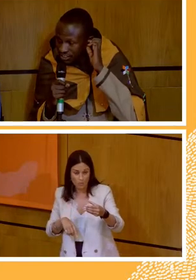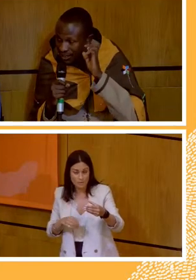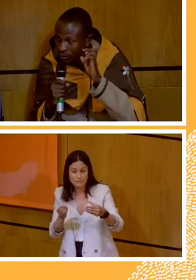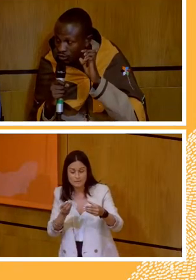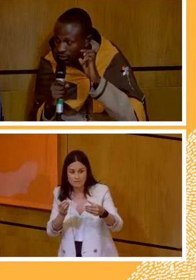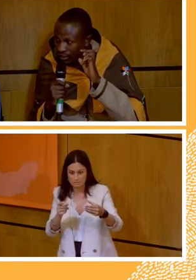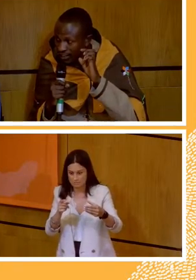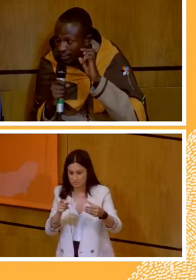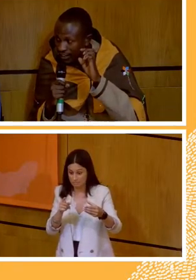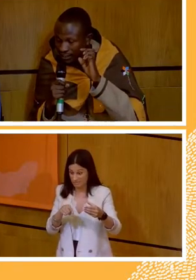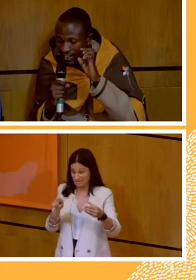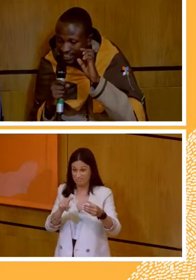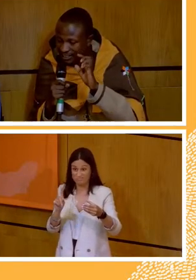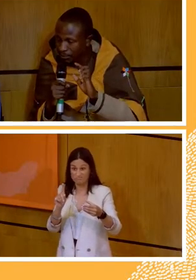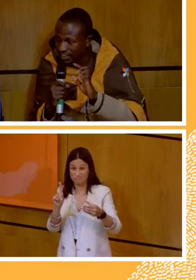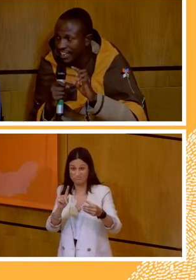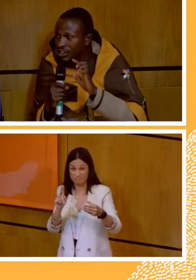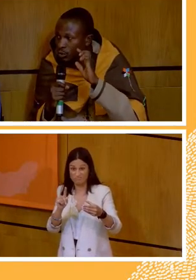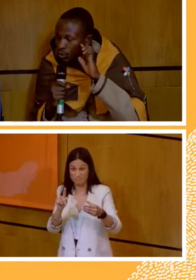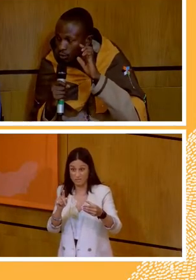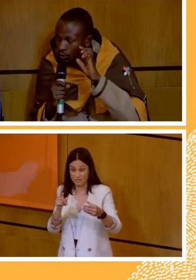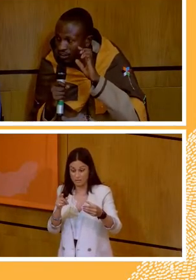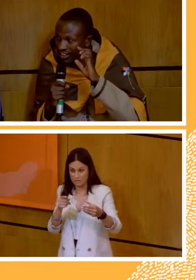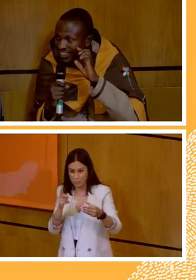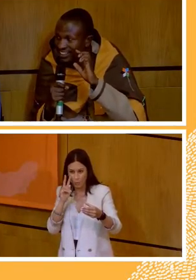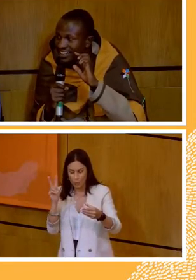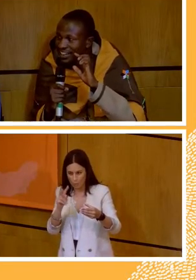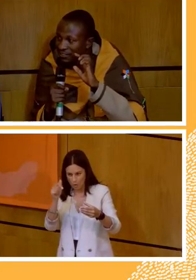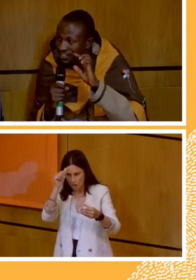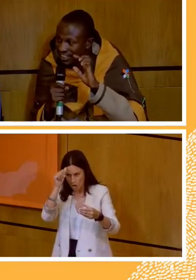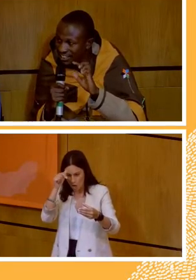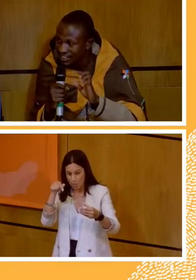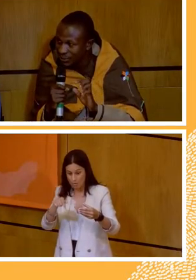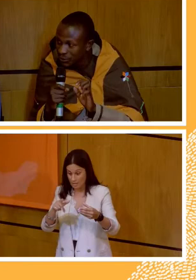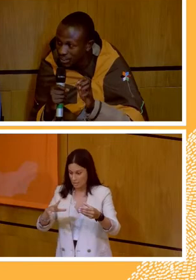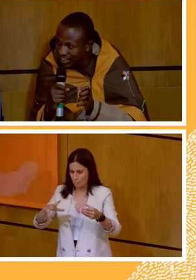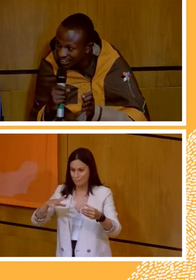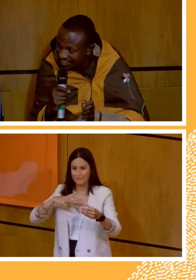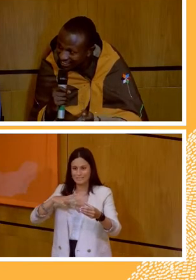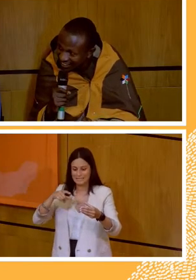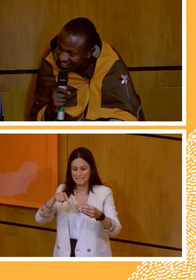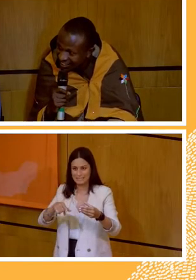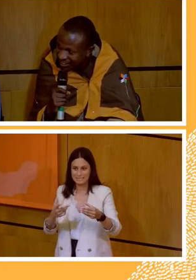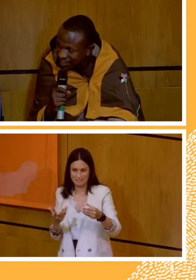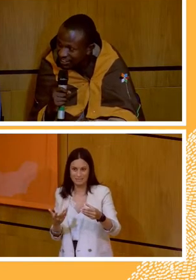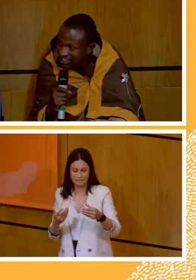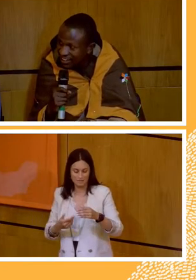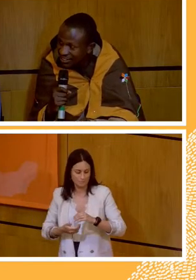some these sounds are interpreted, and you know that the hive is ready. Now